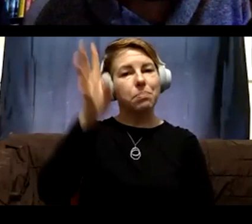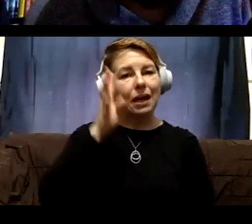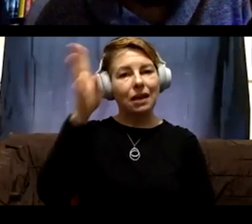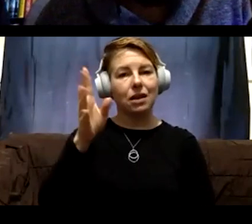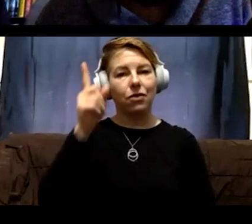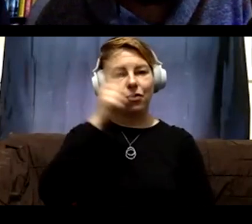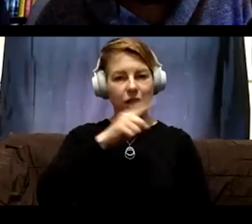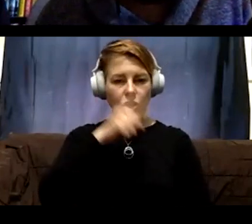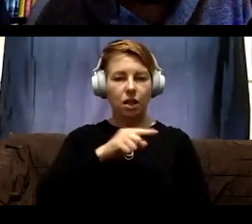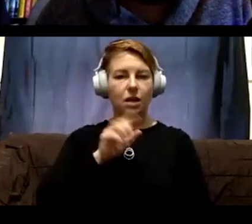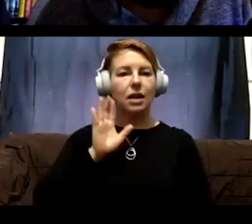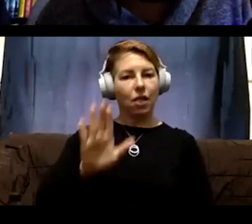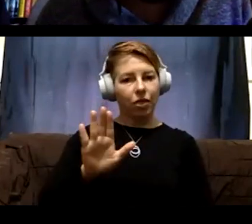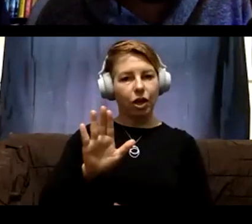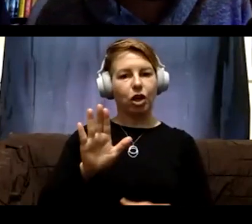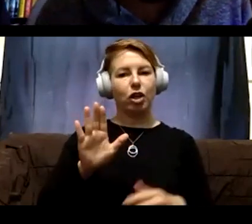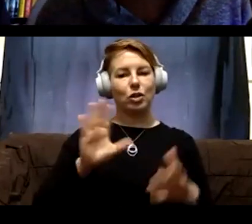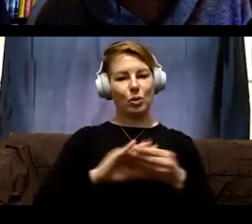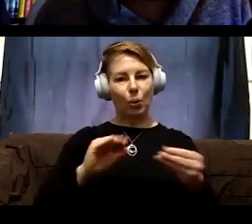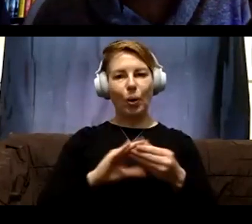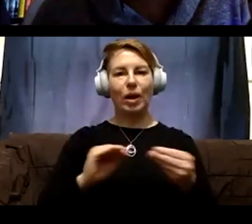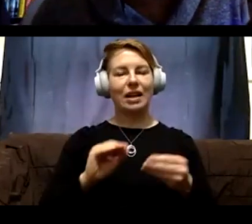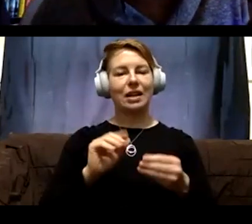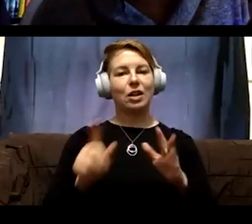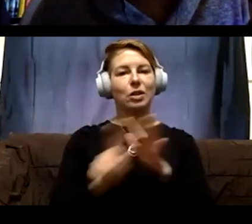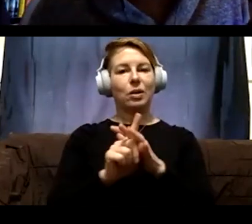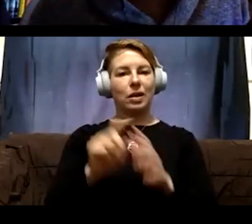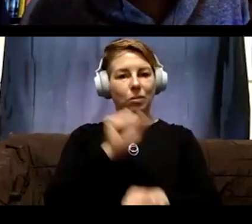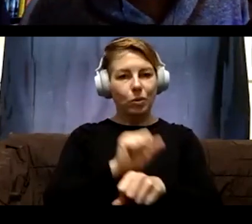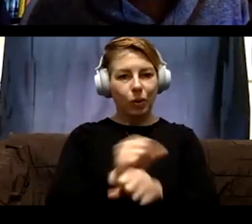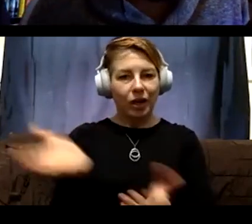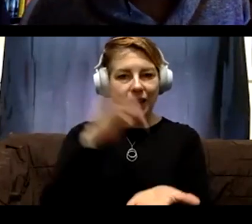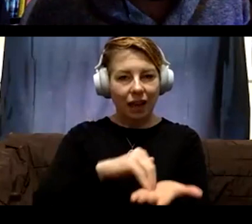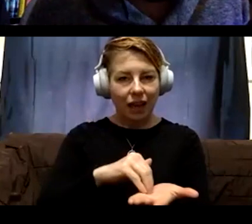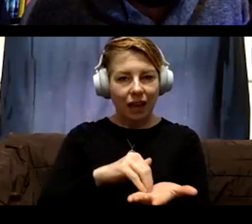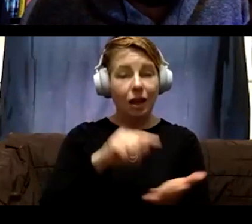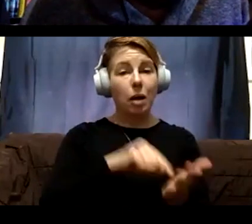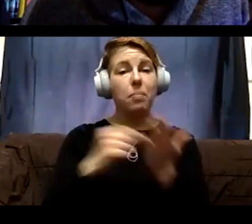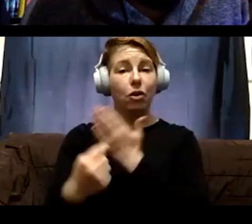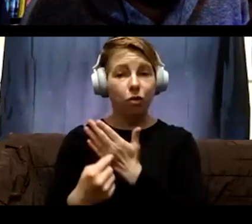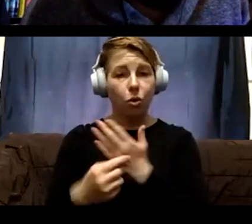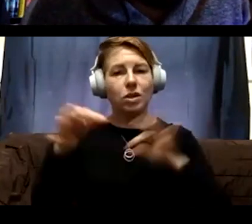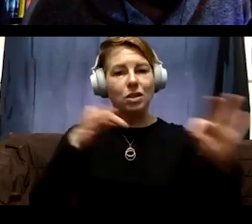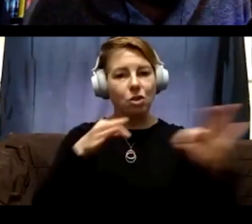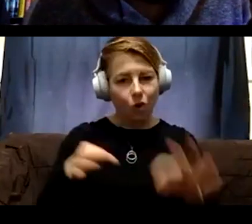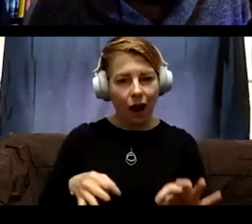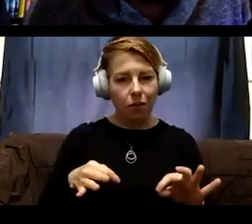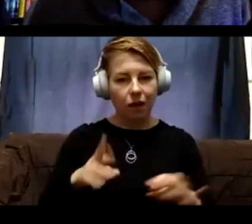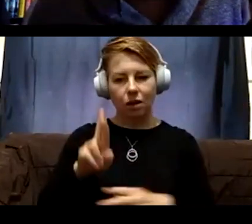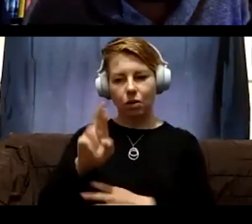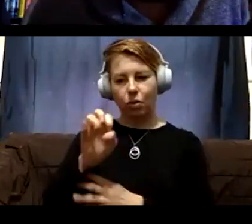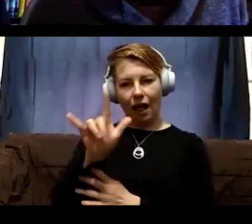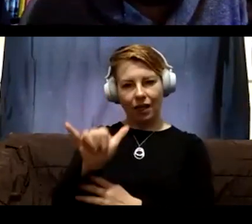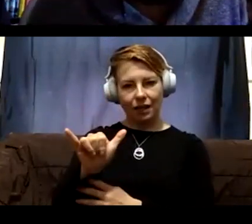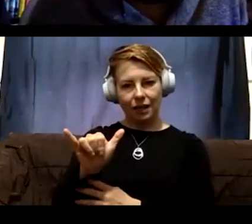at work again, a metaphor describing reality. Because as these young American boys are being primed